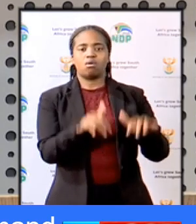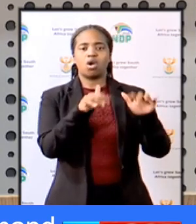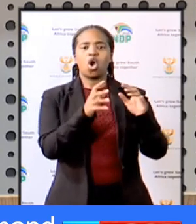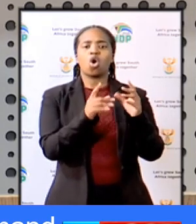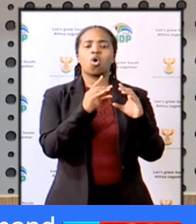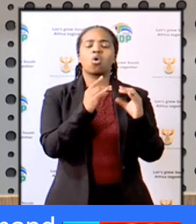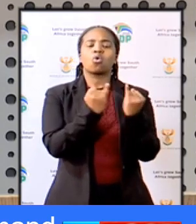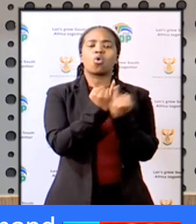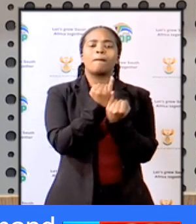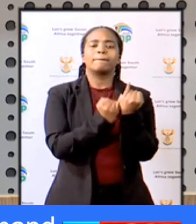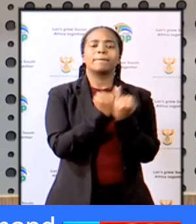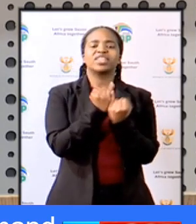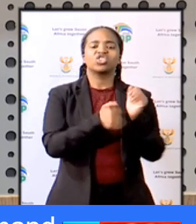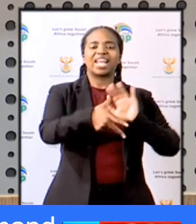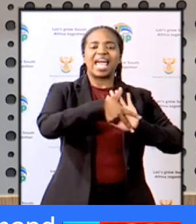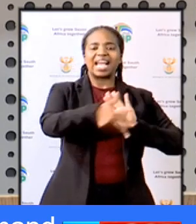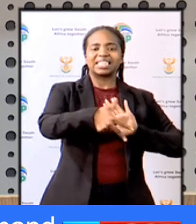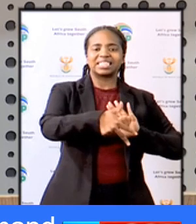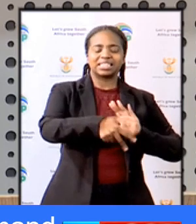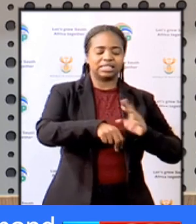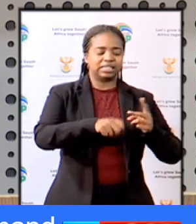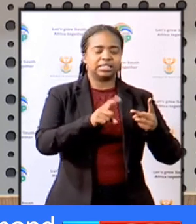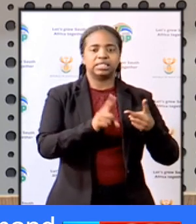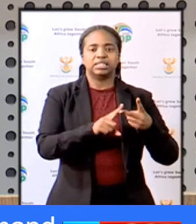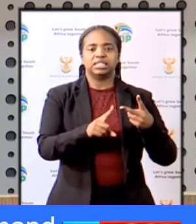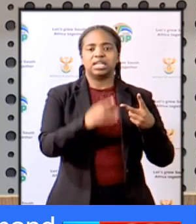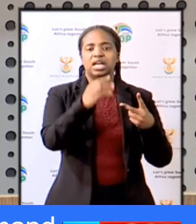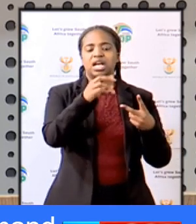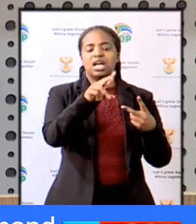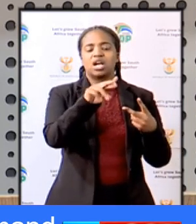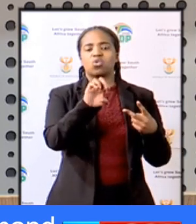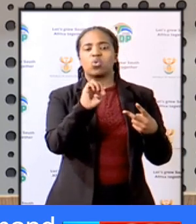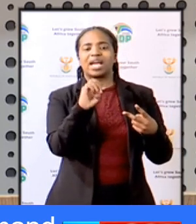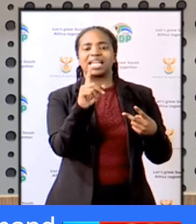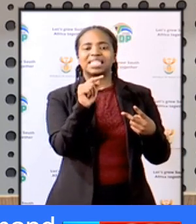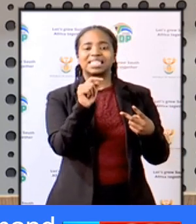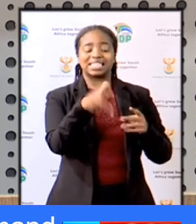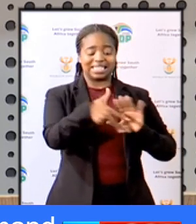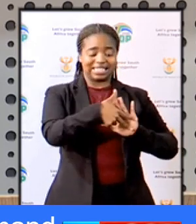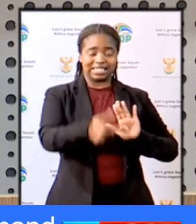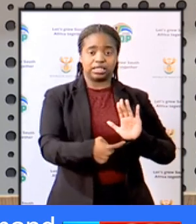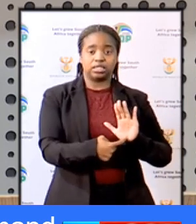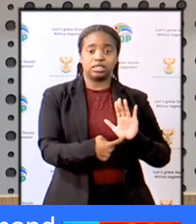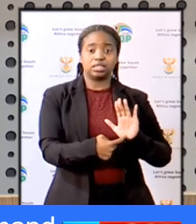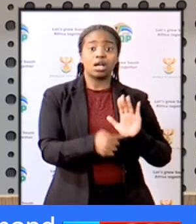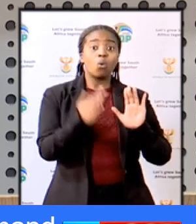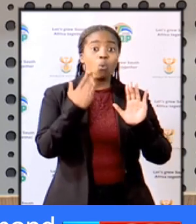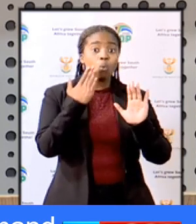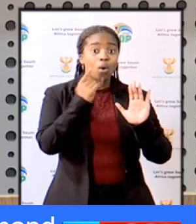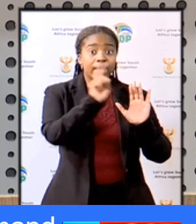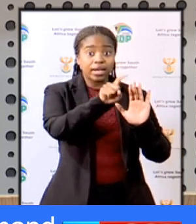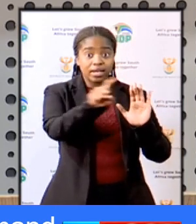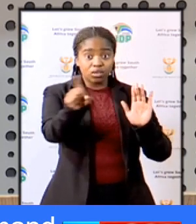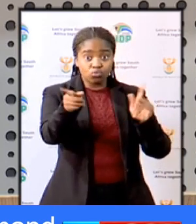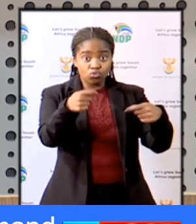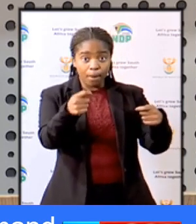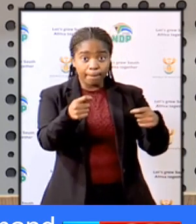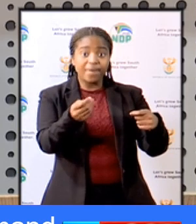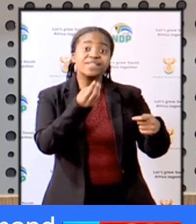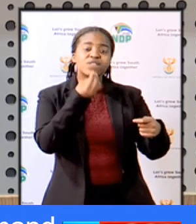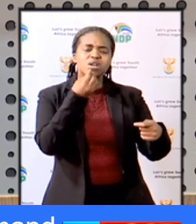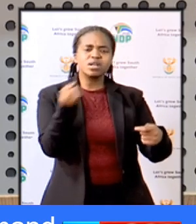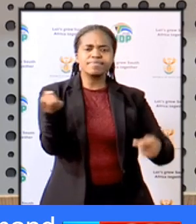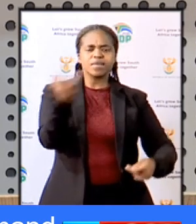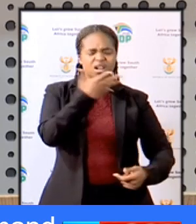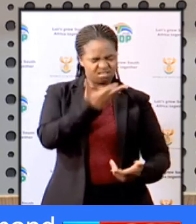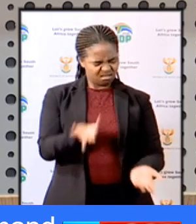Competition Act, as well as the credit legislation, to act, the consumer legislation rather,